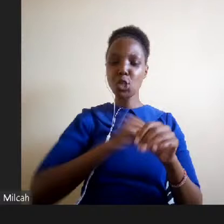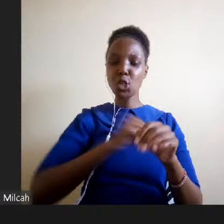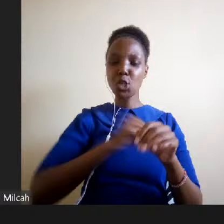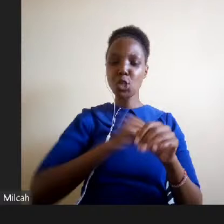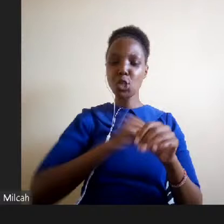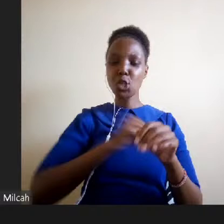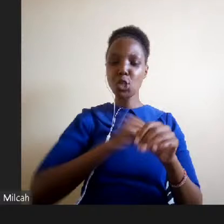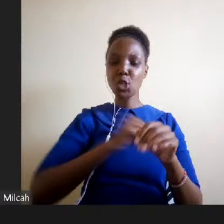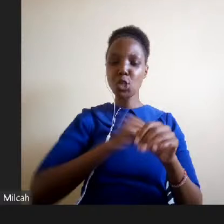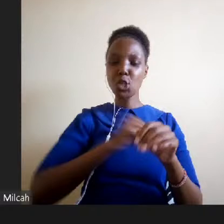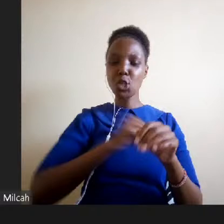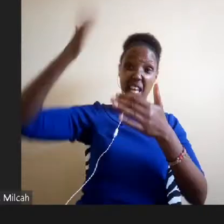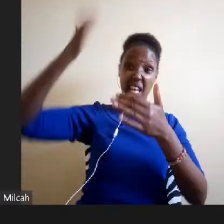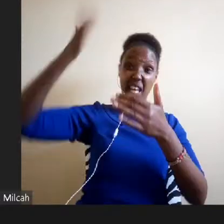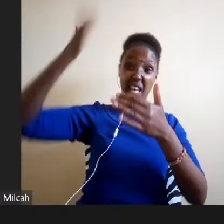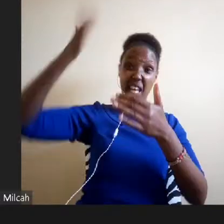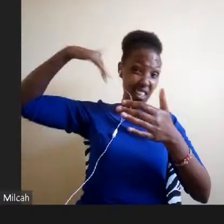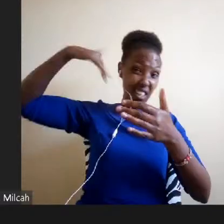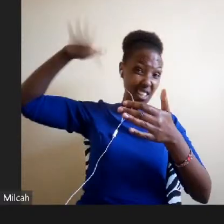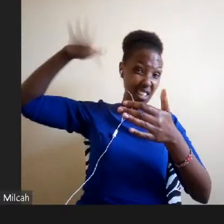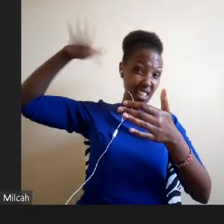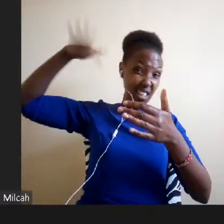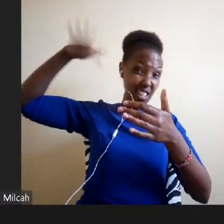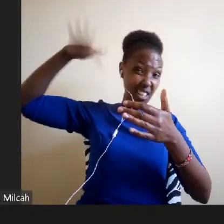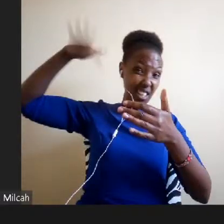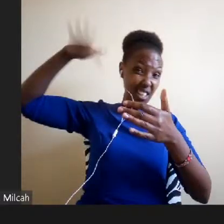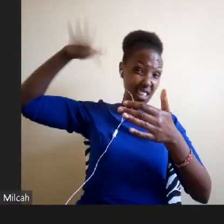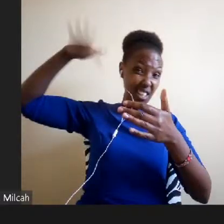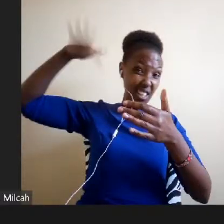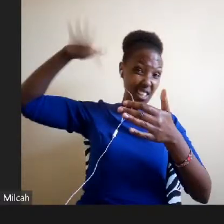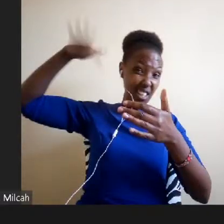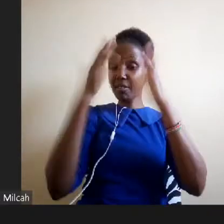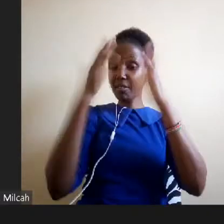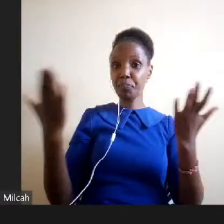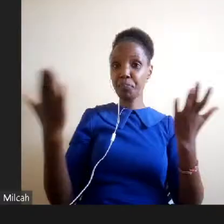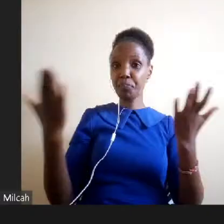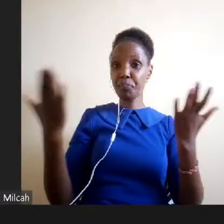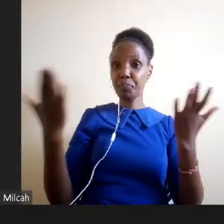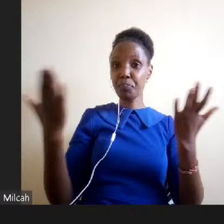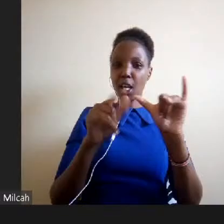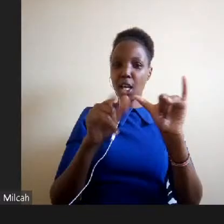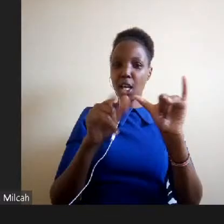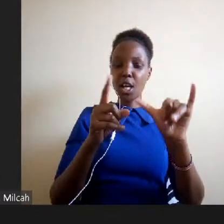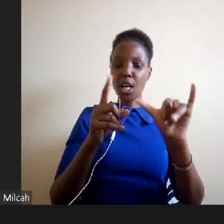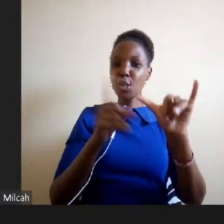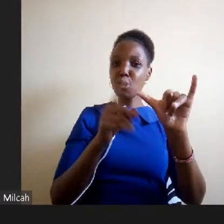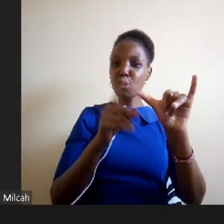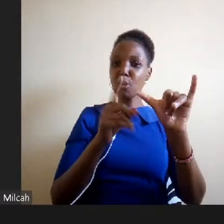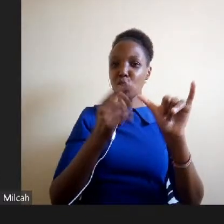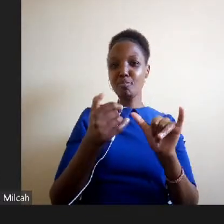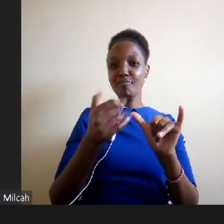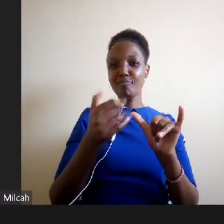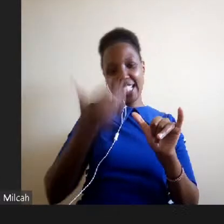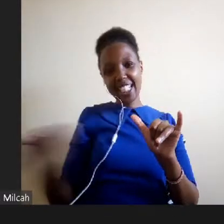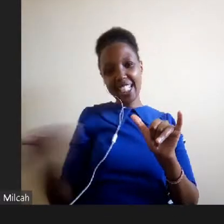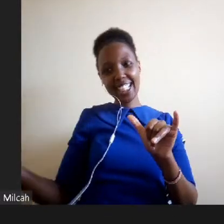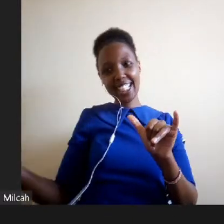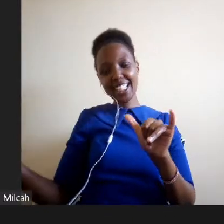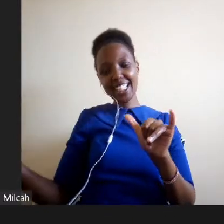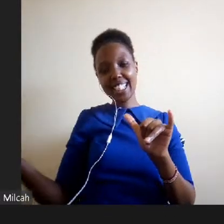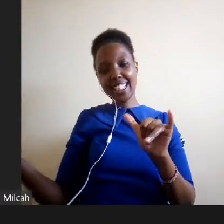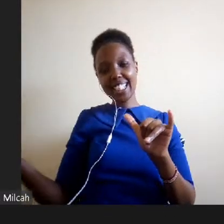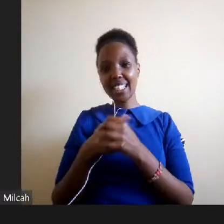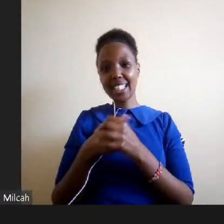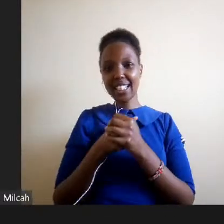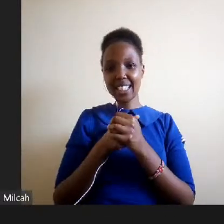like you would rather have your children on YouTube Kids, it is an app that you can very easily get from your app store,